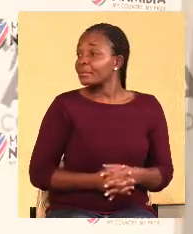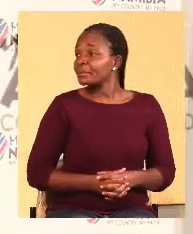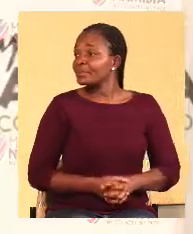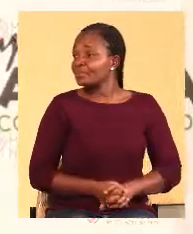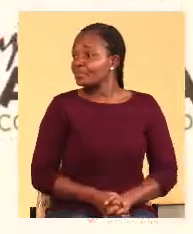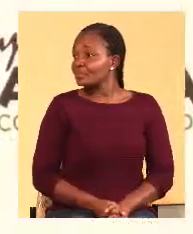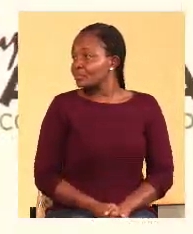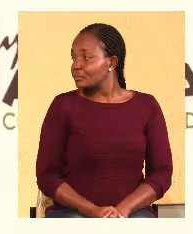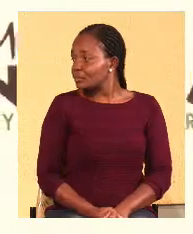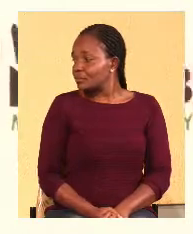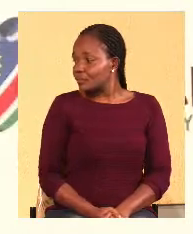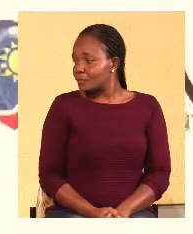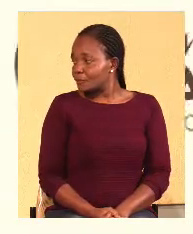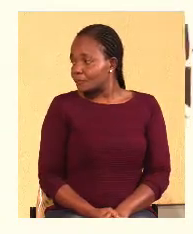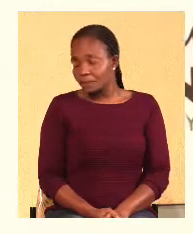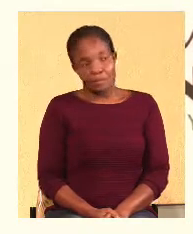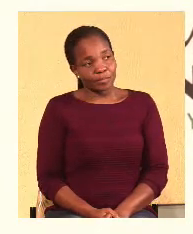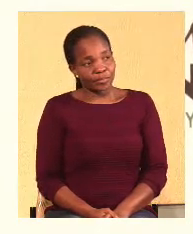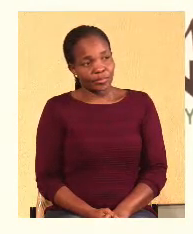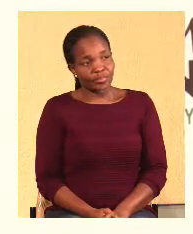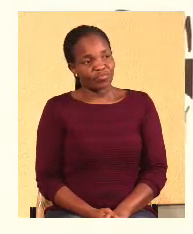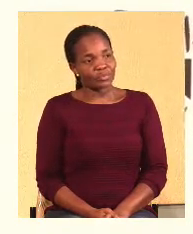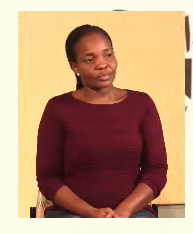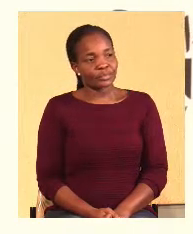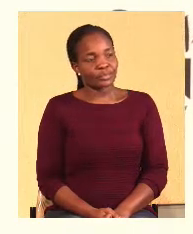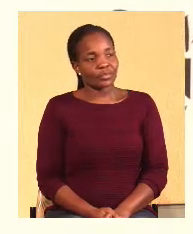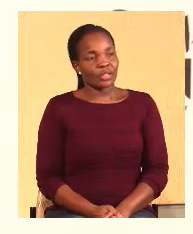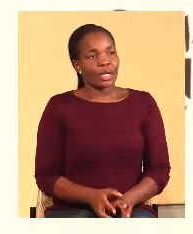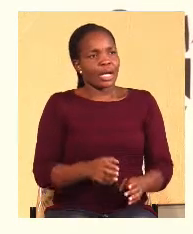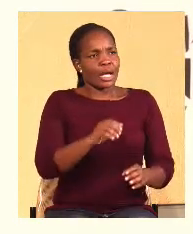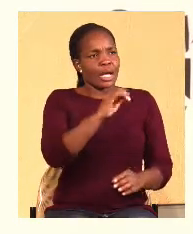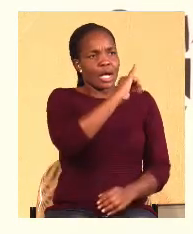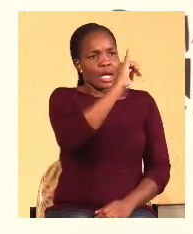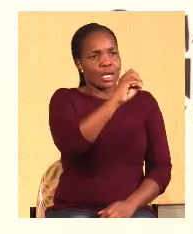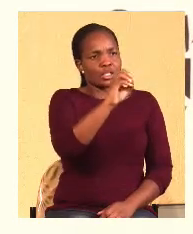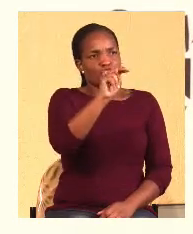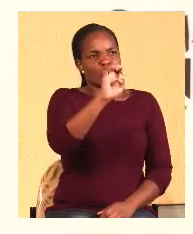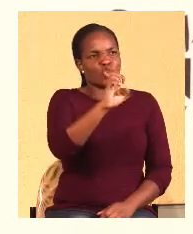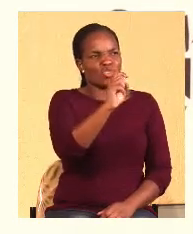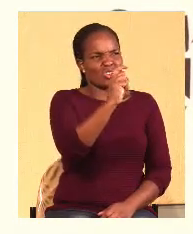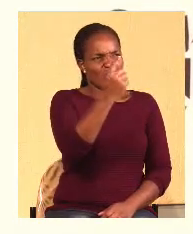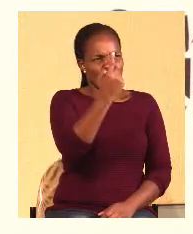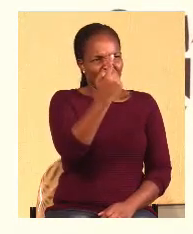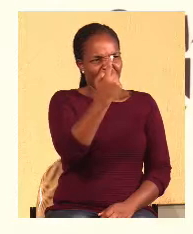Let me just get the. Now, if you go to Zone 1, for example, so Zone 1 is